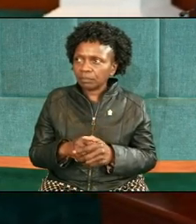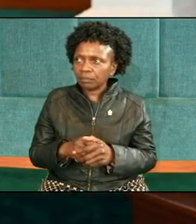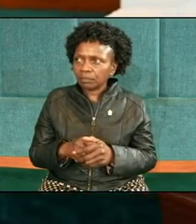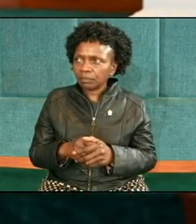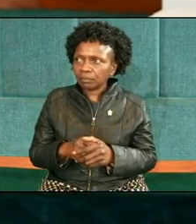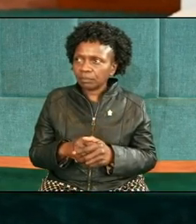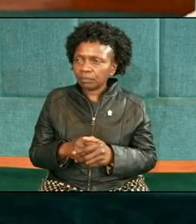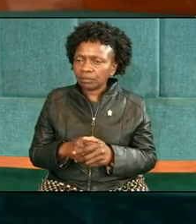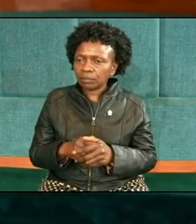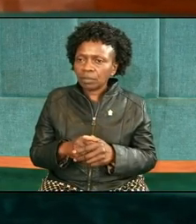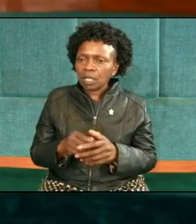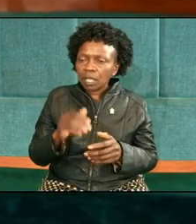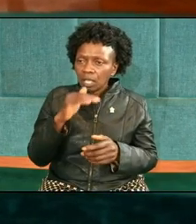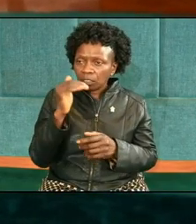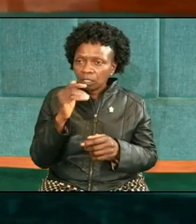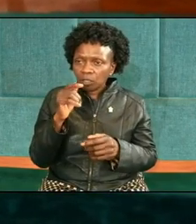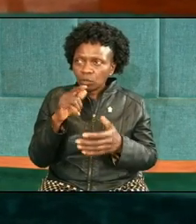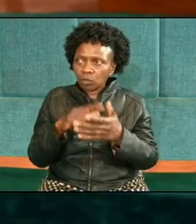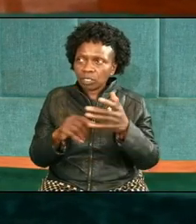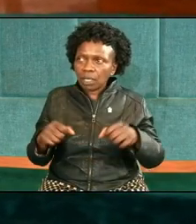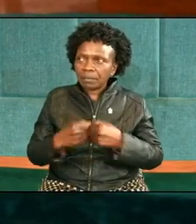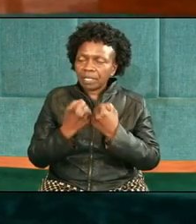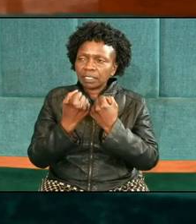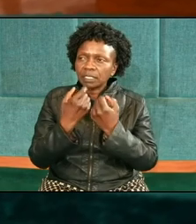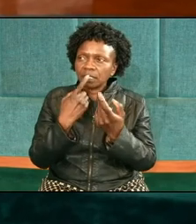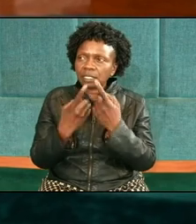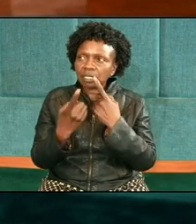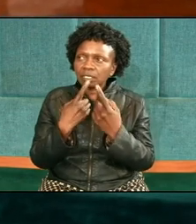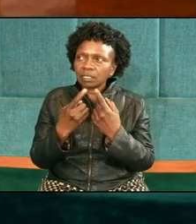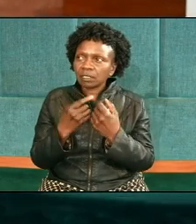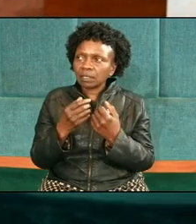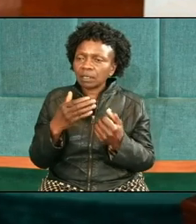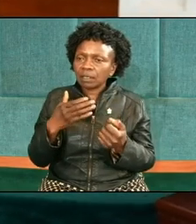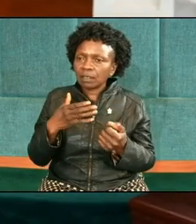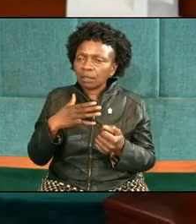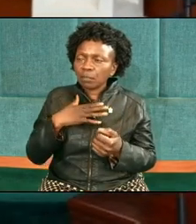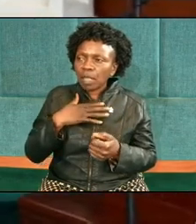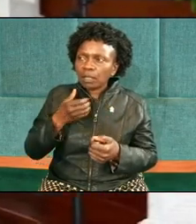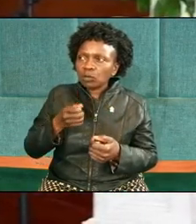I said, what happened? She says, my daughter